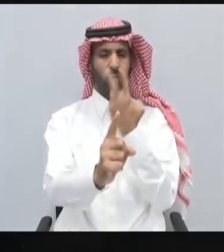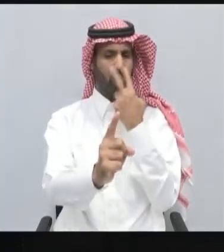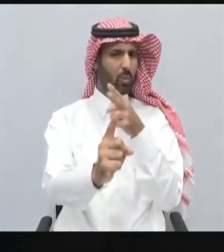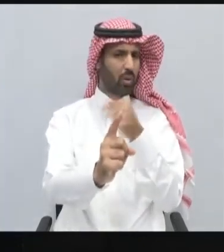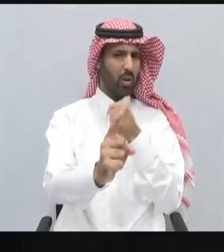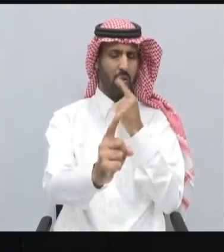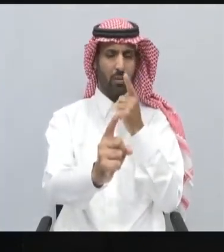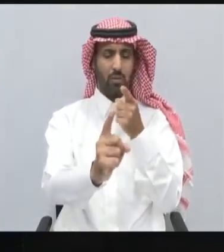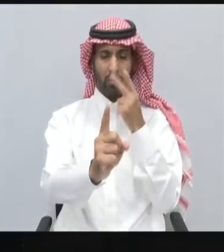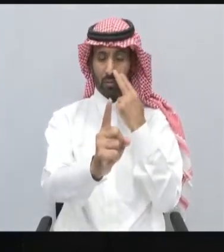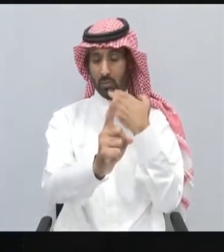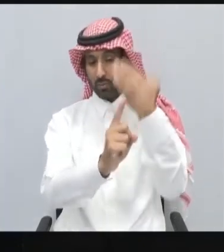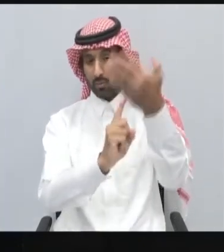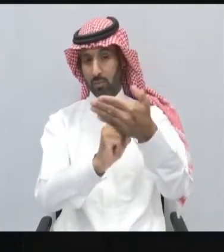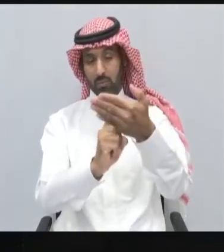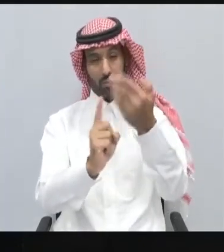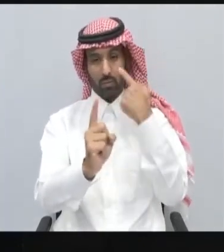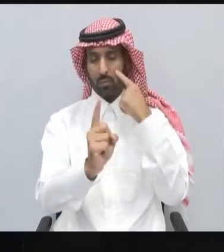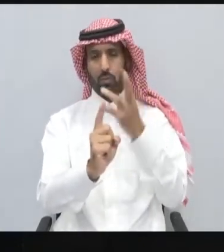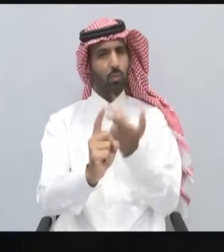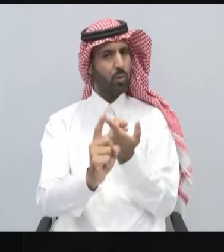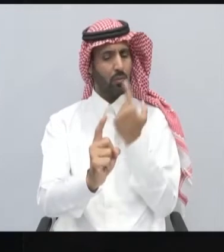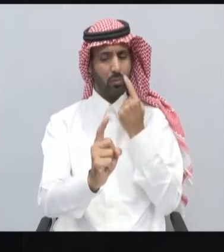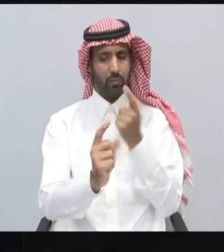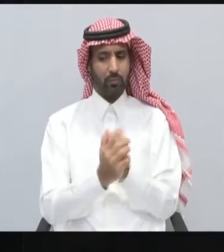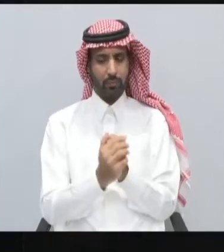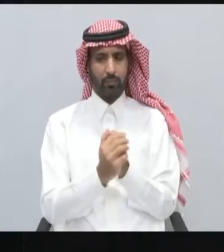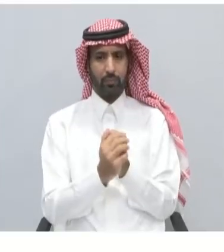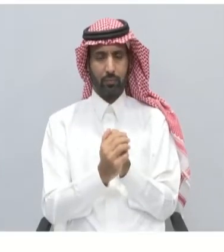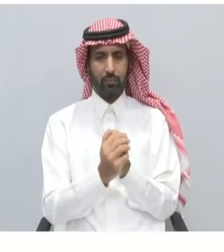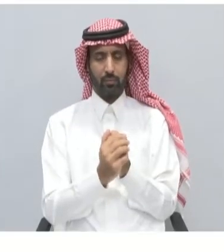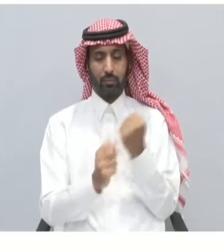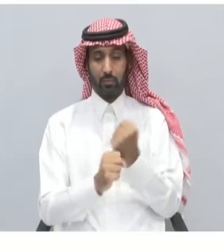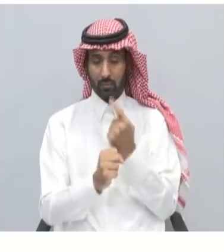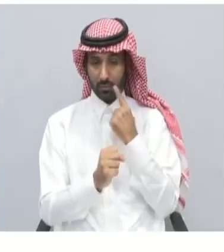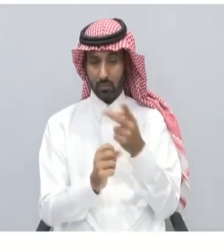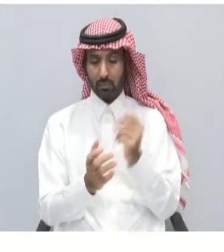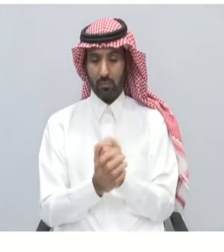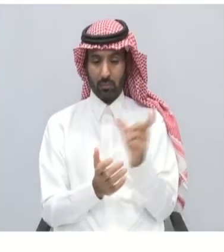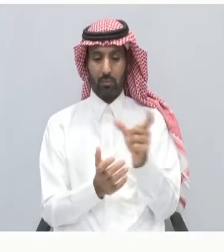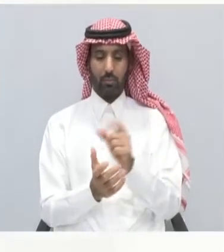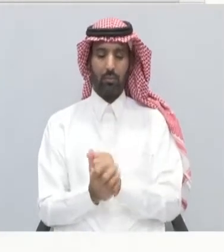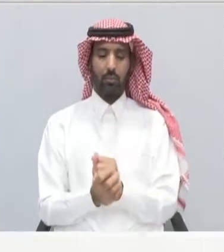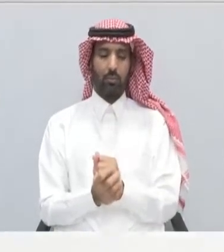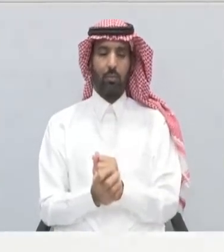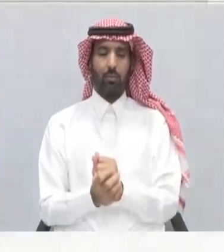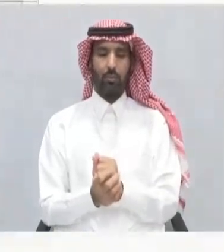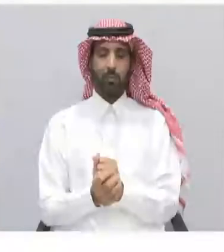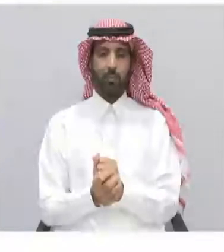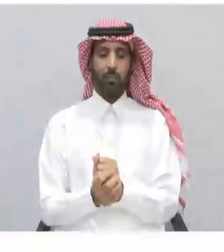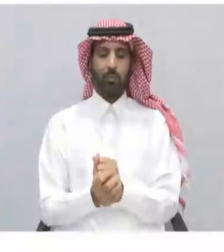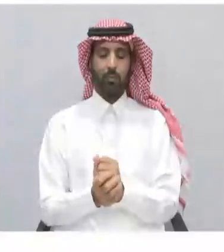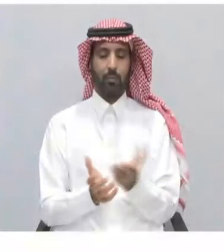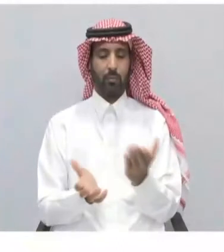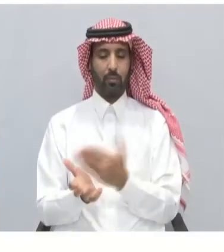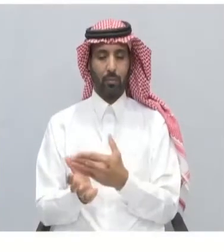see what behind this person. Okay, this is what does this word mean.